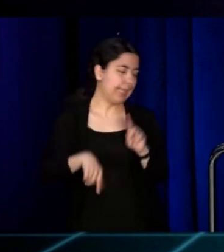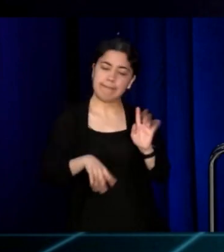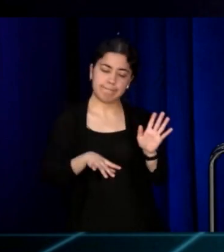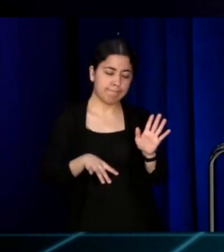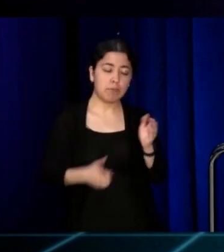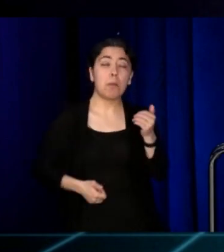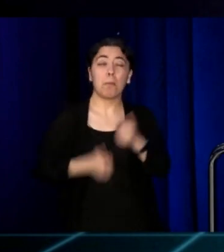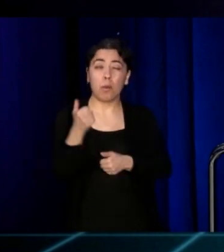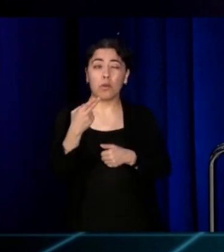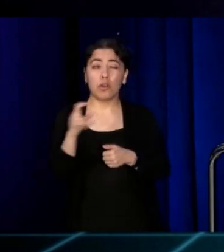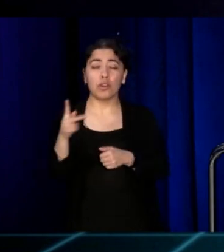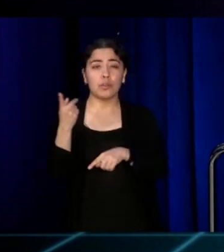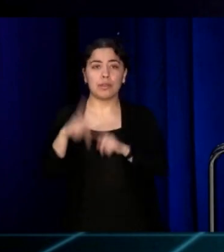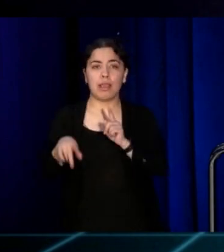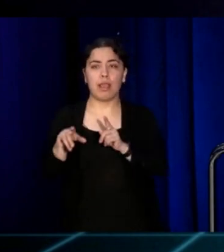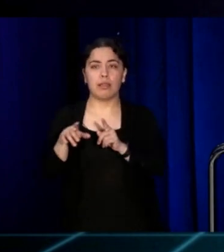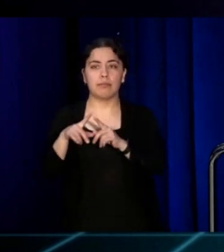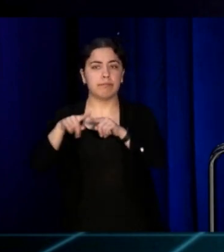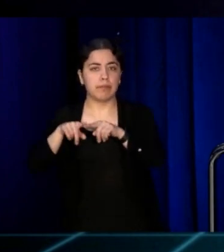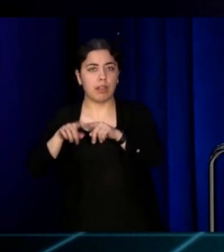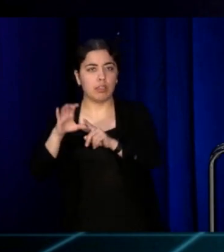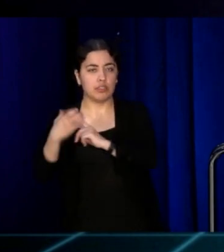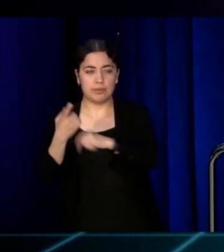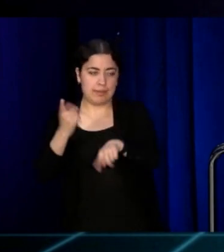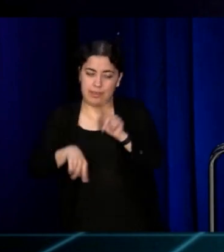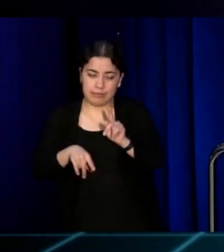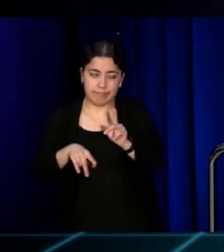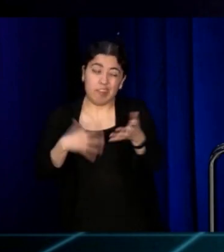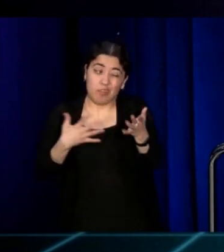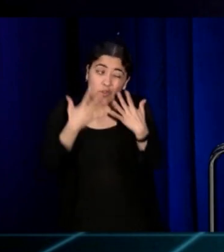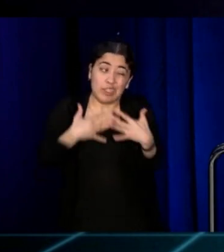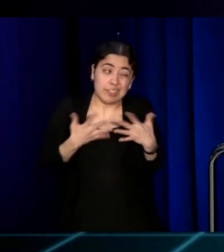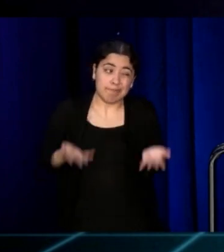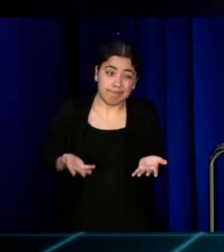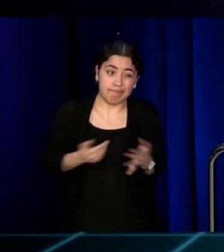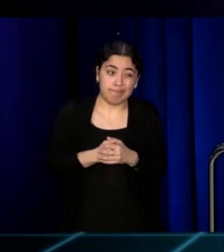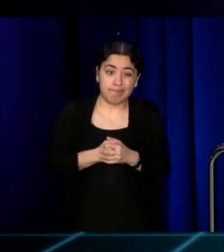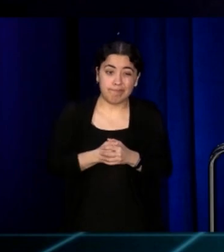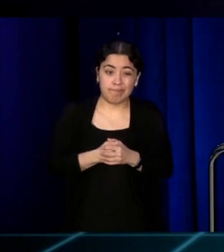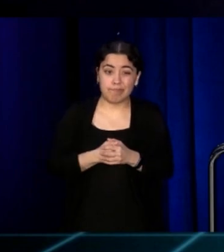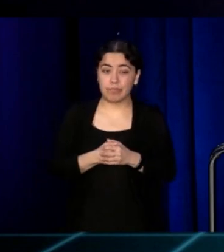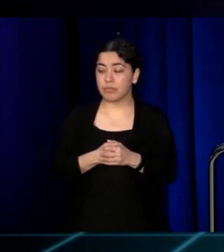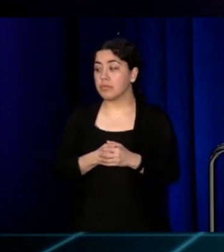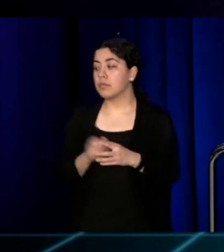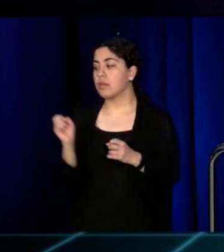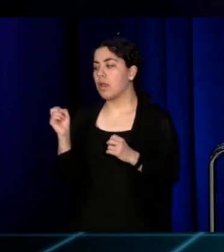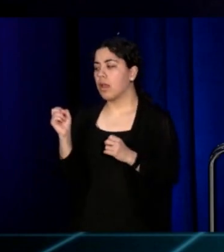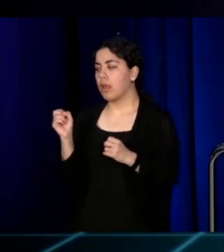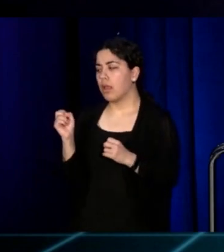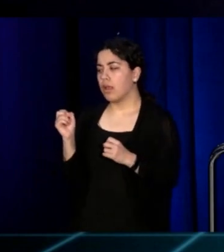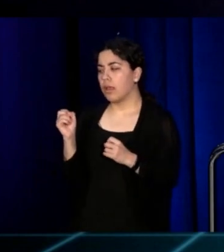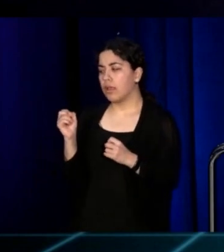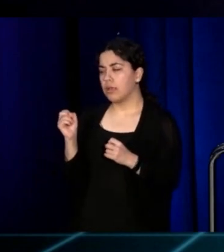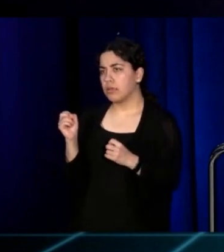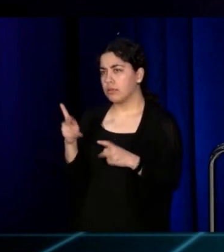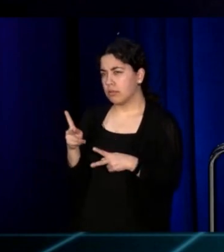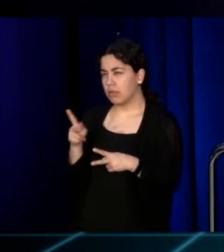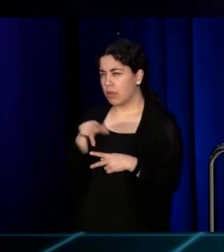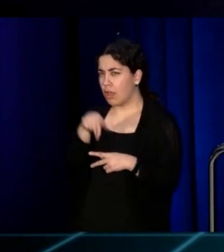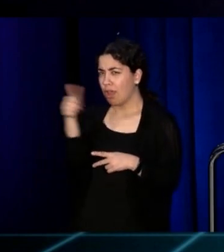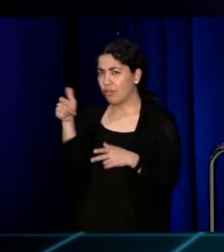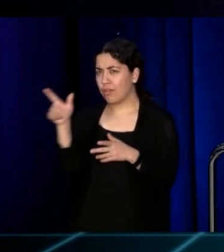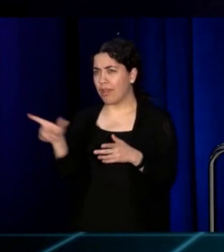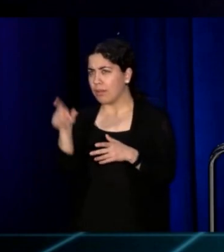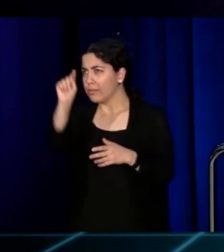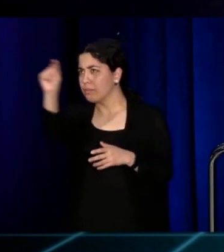most hooks conditionally, unfortunately. Yeah. Okay. Well, other libraries were able to figure it out,